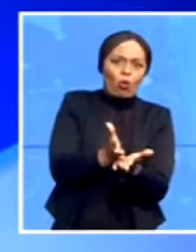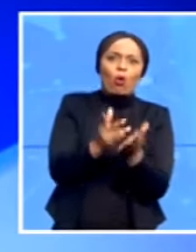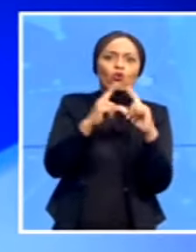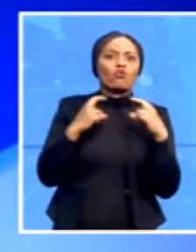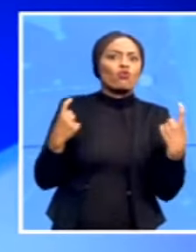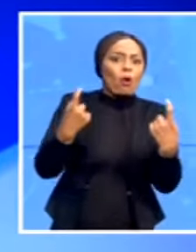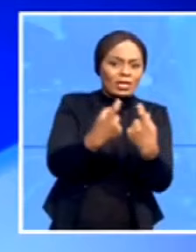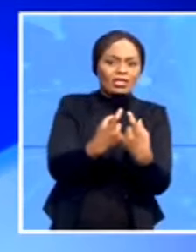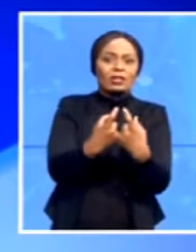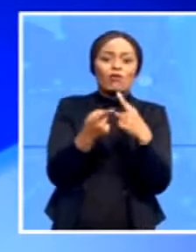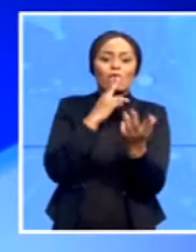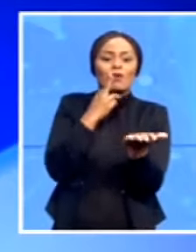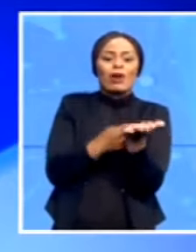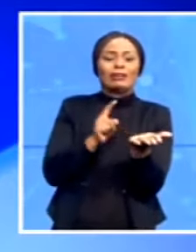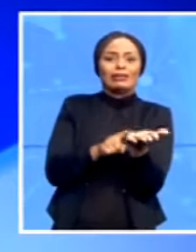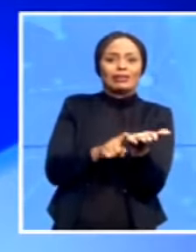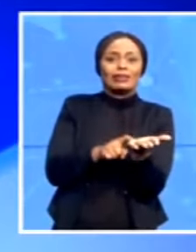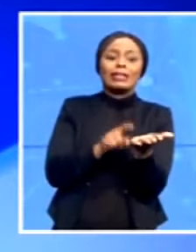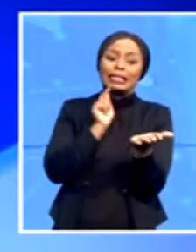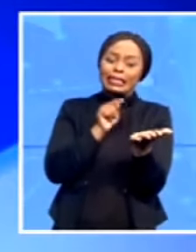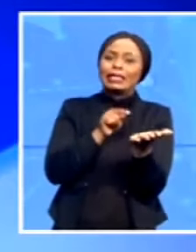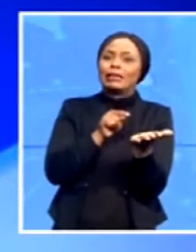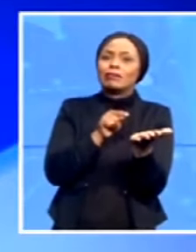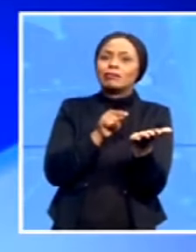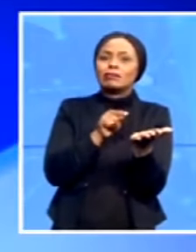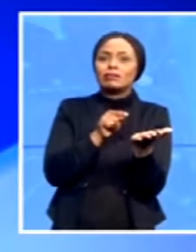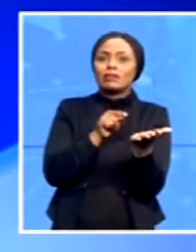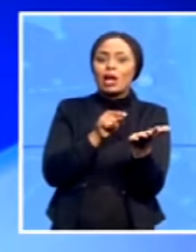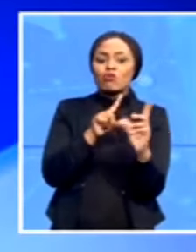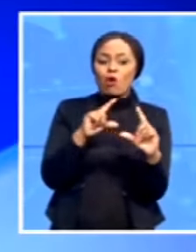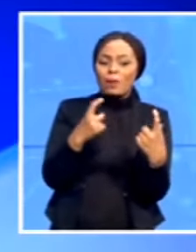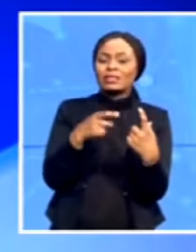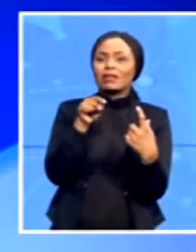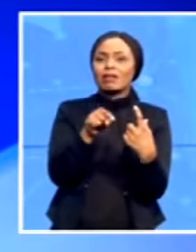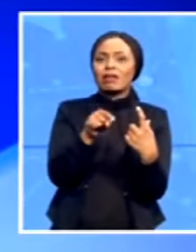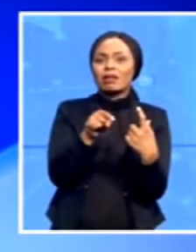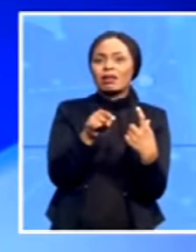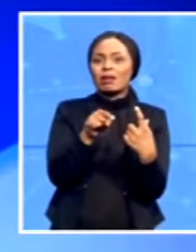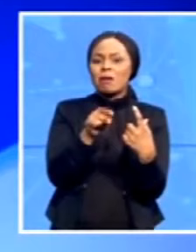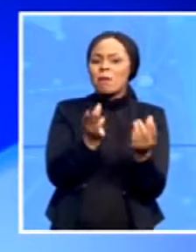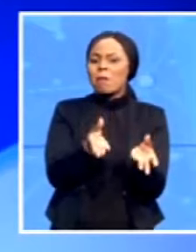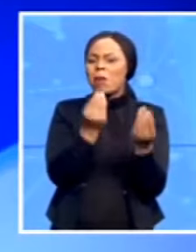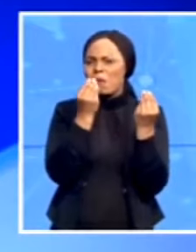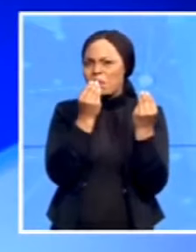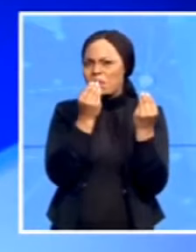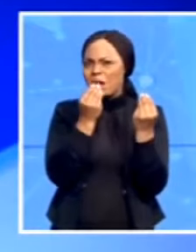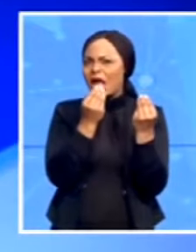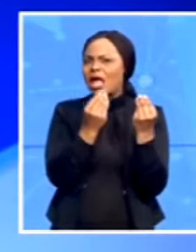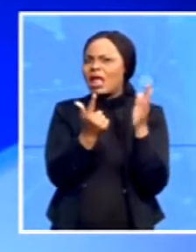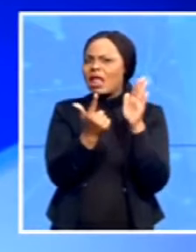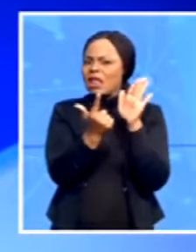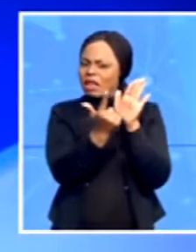able to find proper legal grounds to ask for